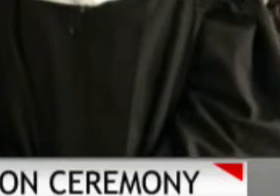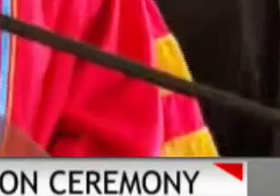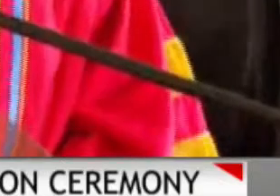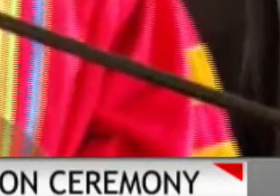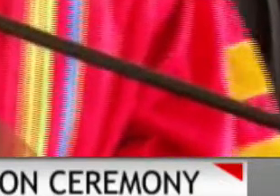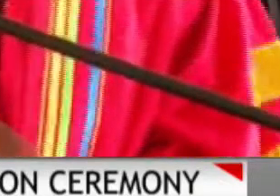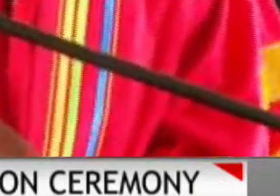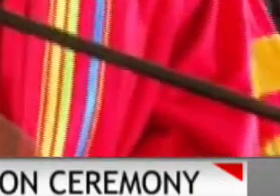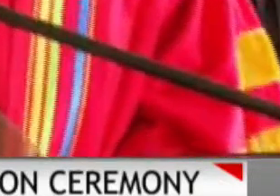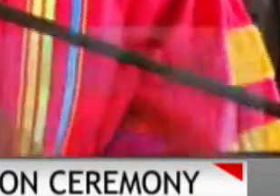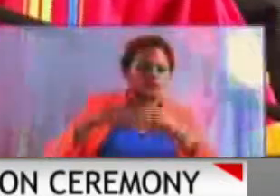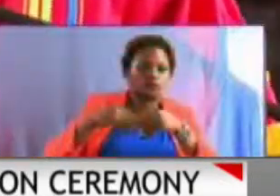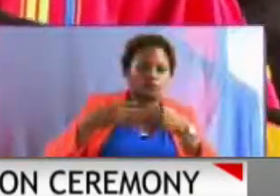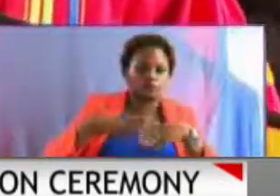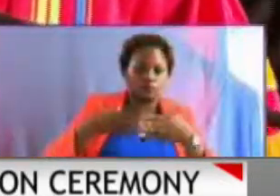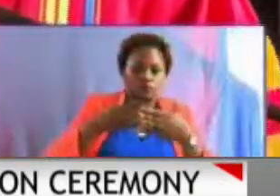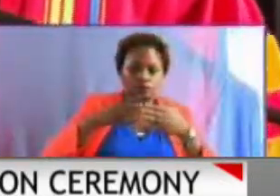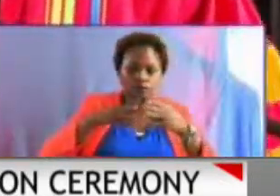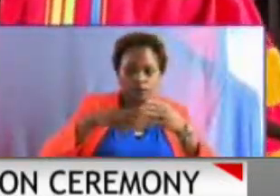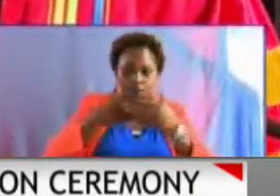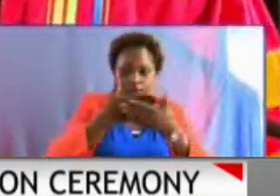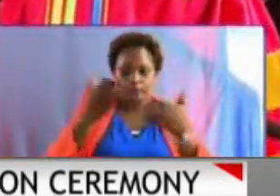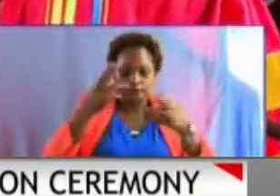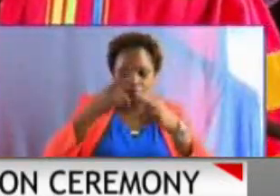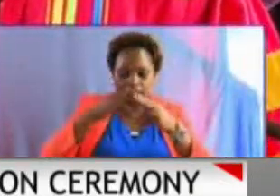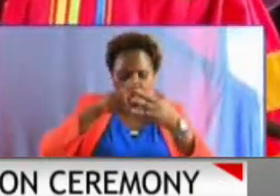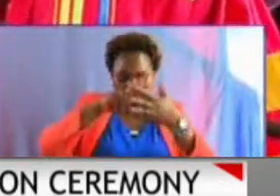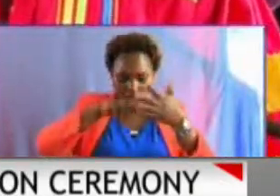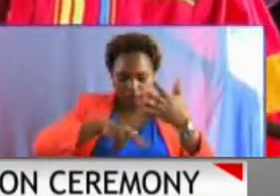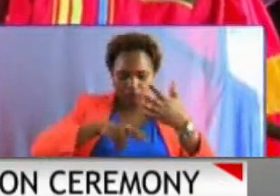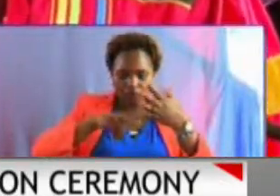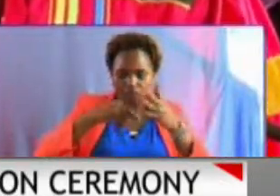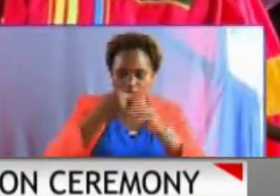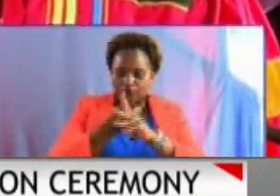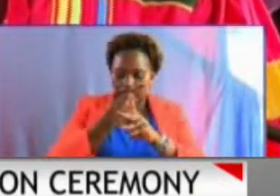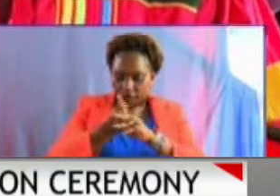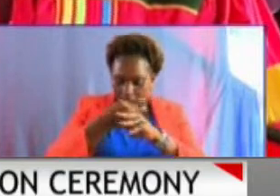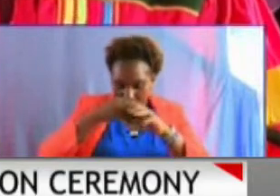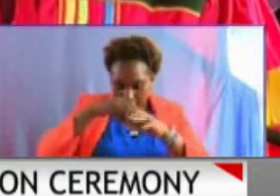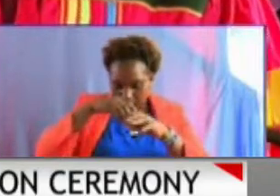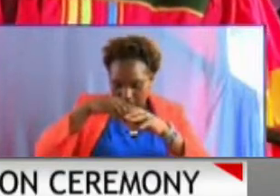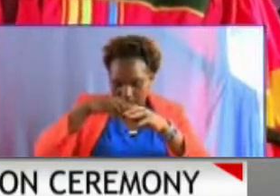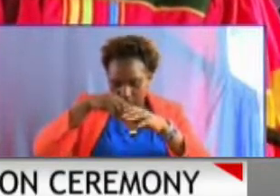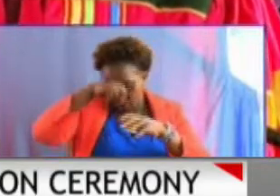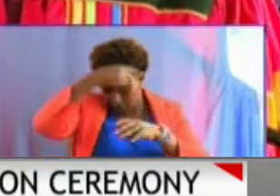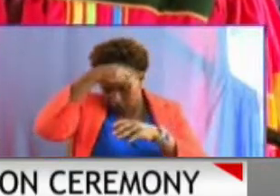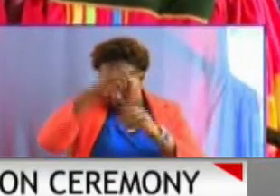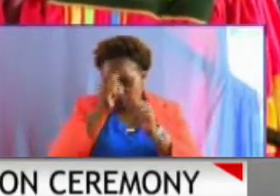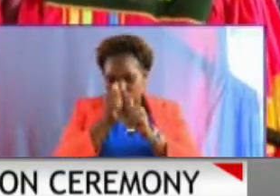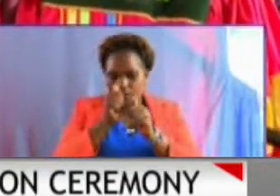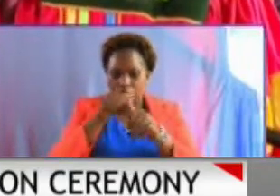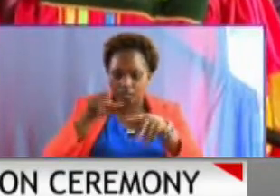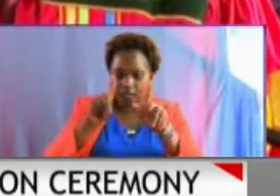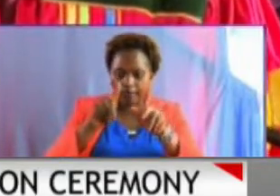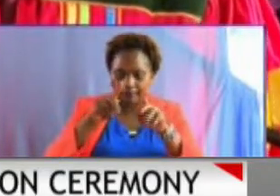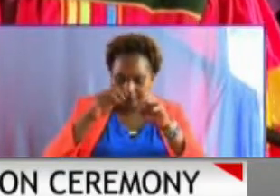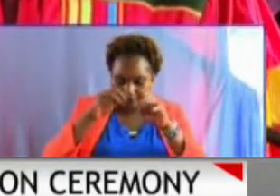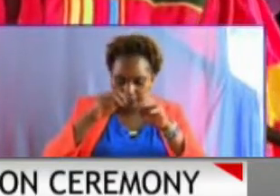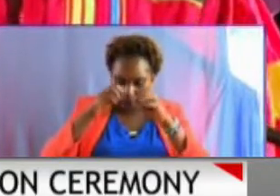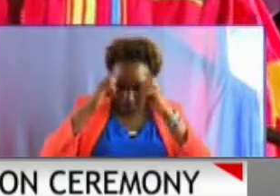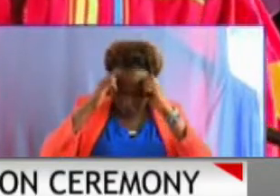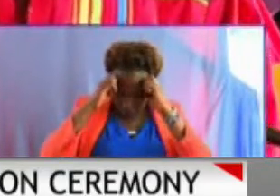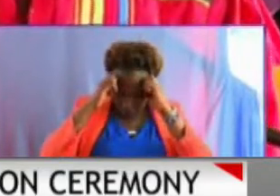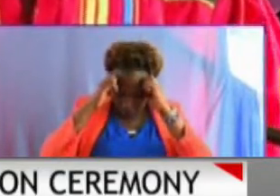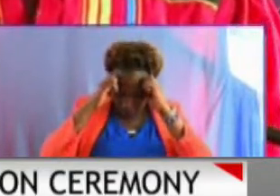I admit the persons named to the respective undergraduate degrees for which they have been